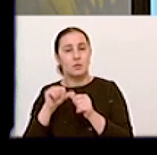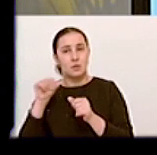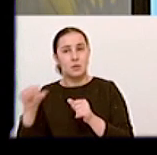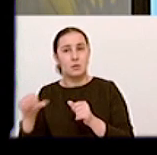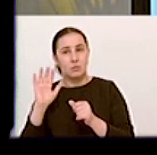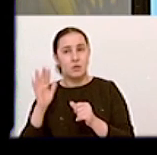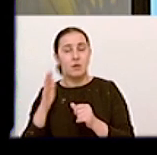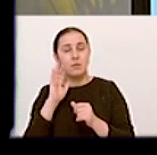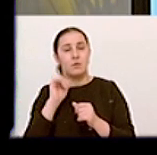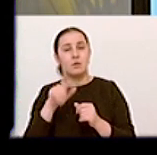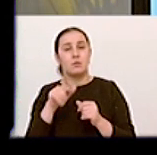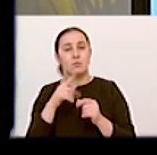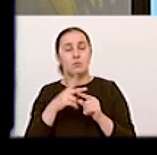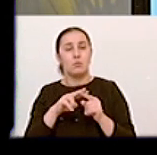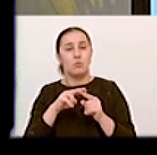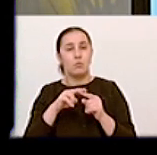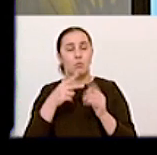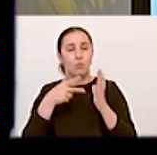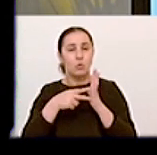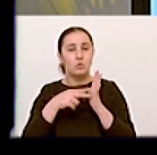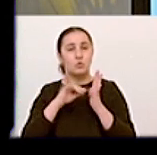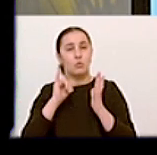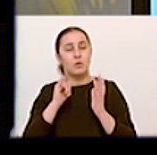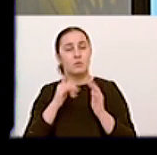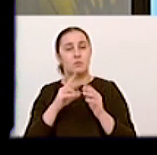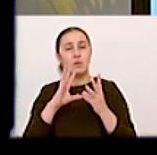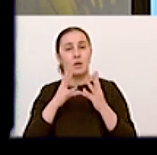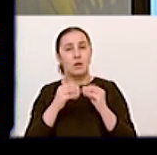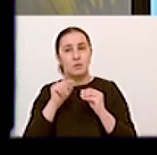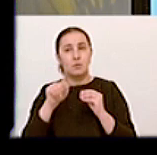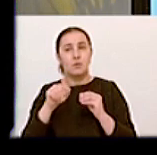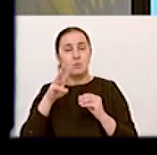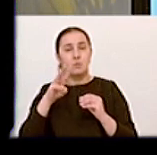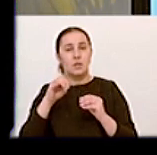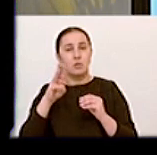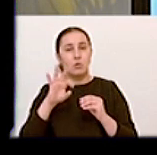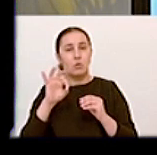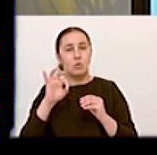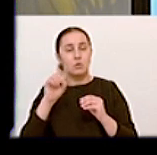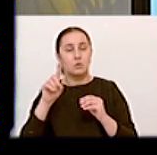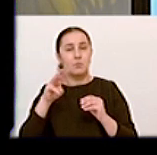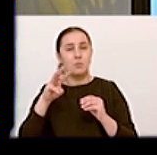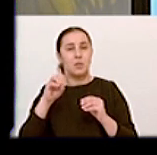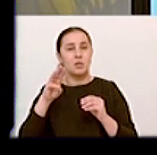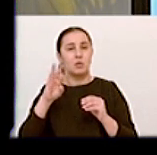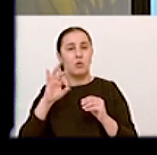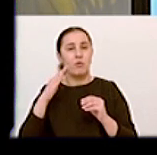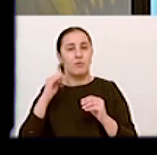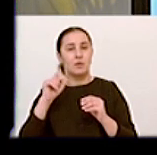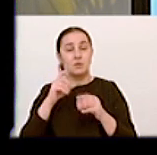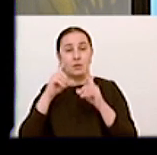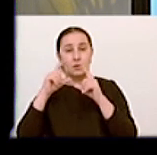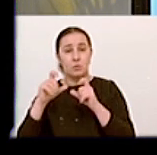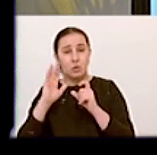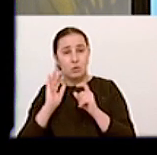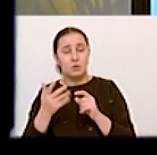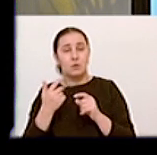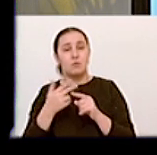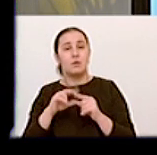olinadi va uni bo'linib ko'payish davrida aynan mitoz metafazasida rasmga olinadi